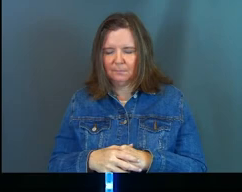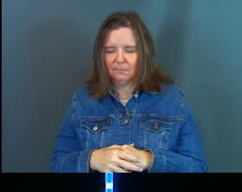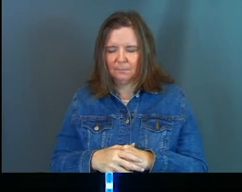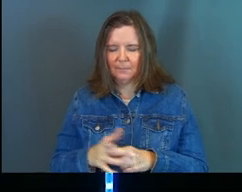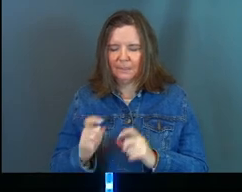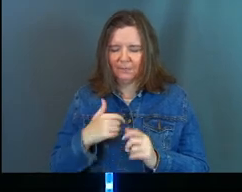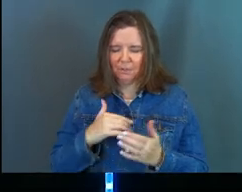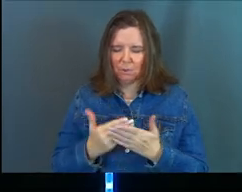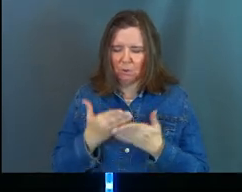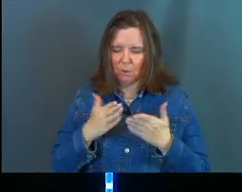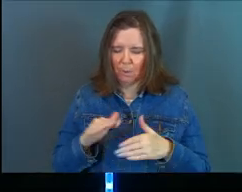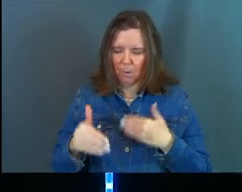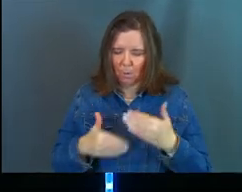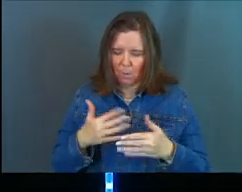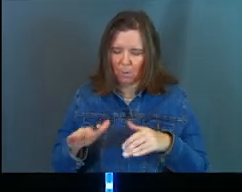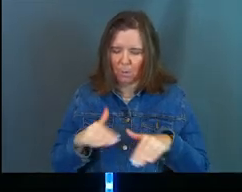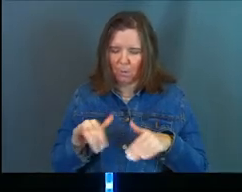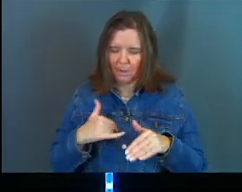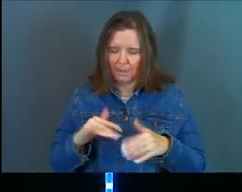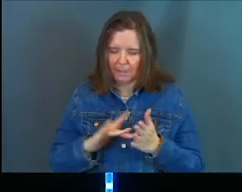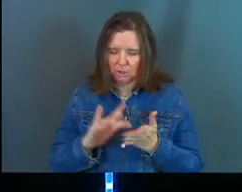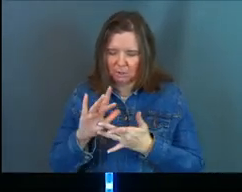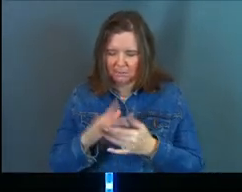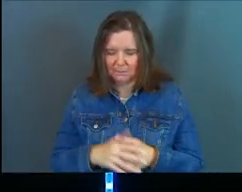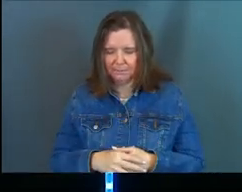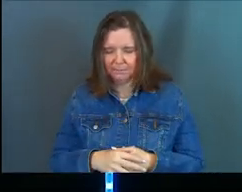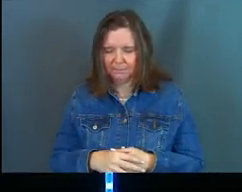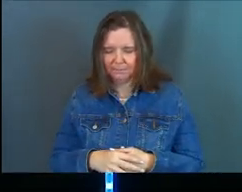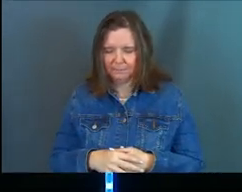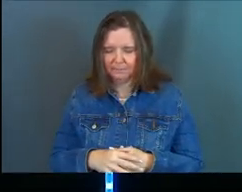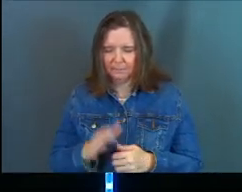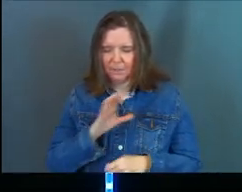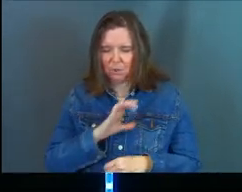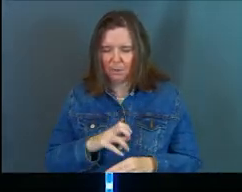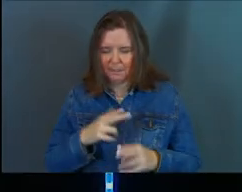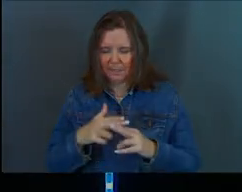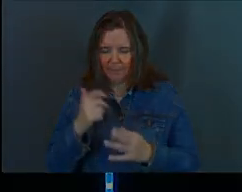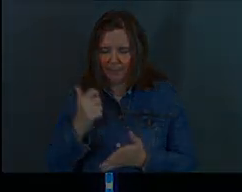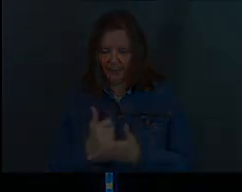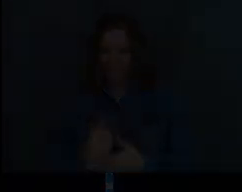Give us a new way to walk. We want to walk like Jesus. In Christ's name, amen.